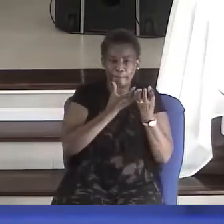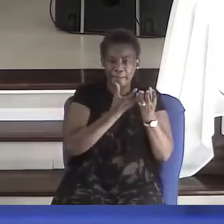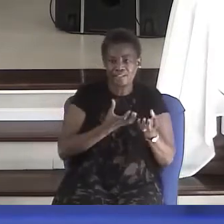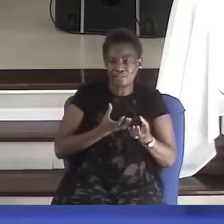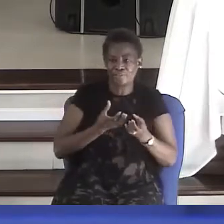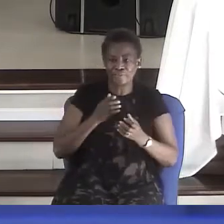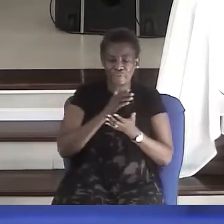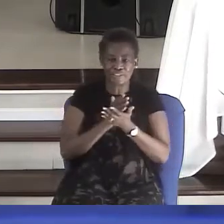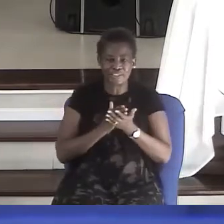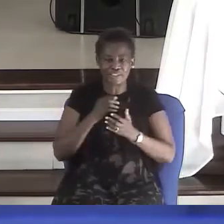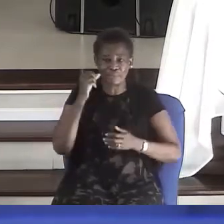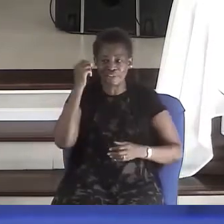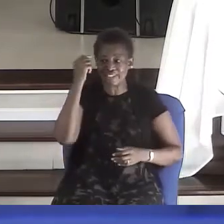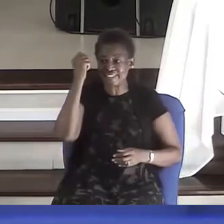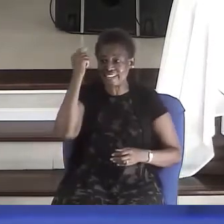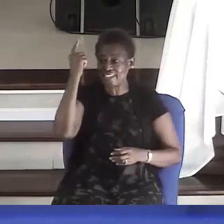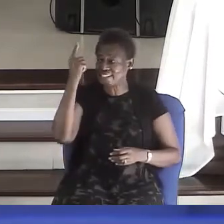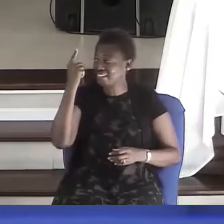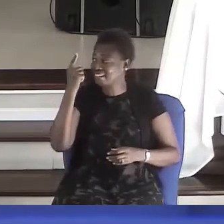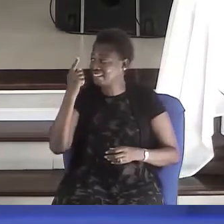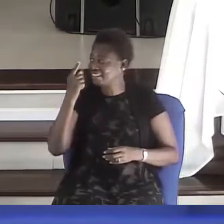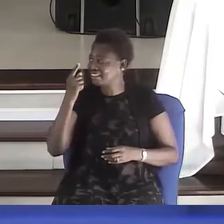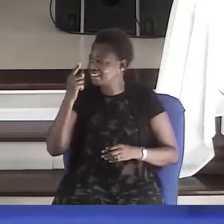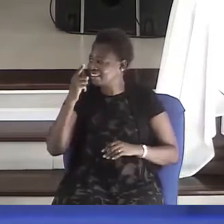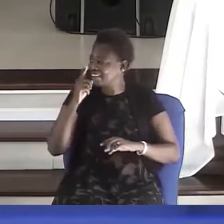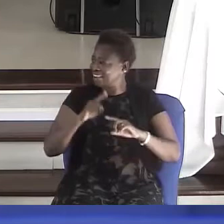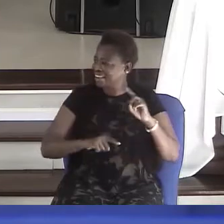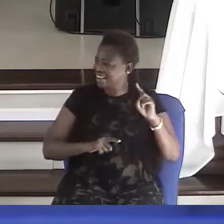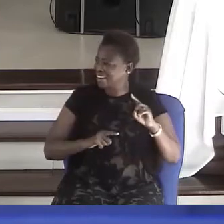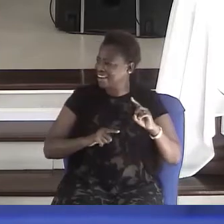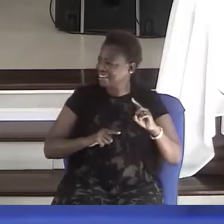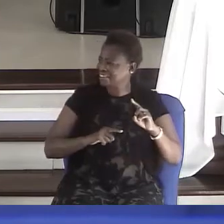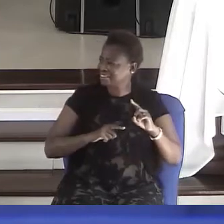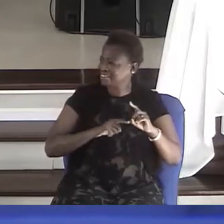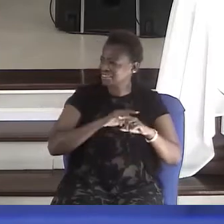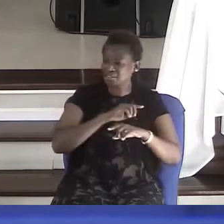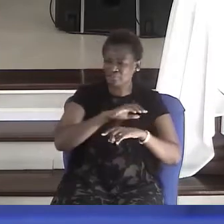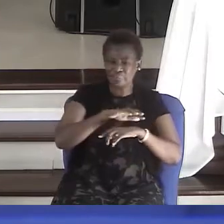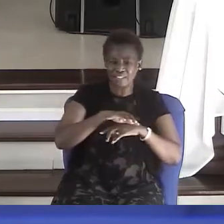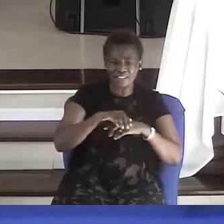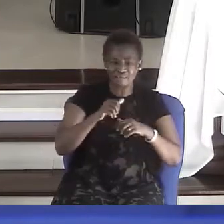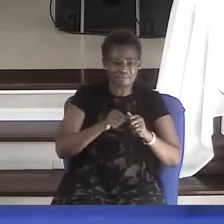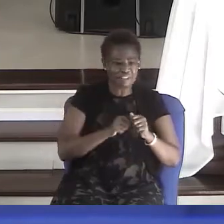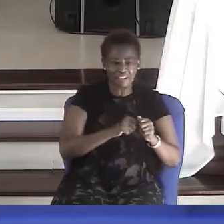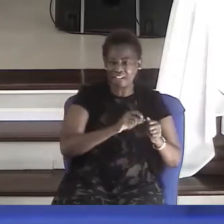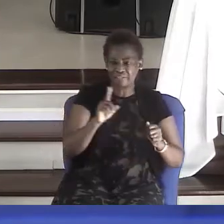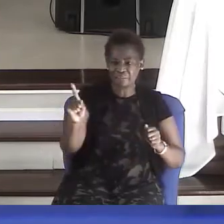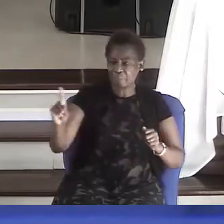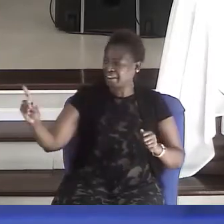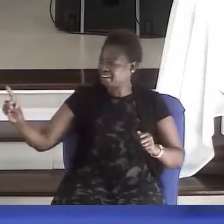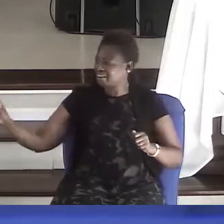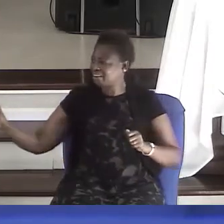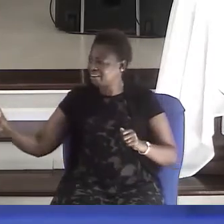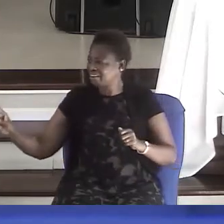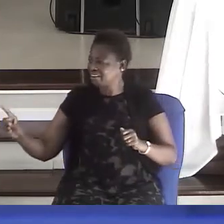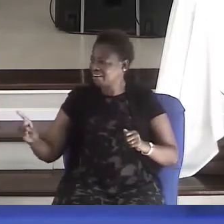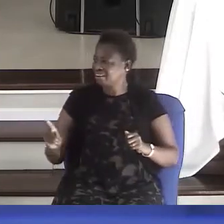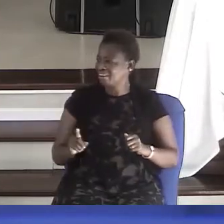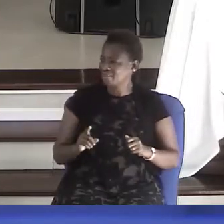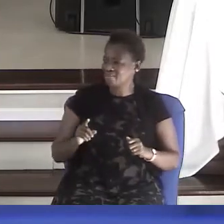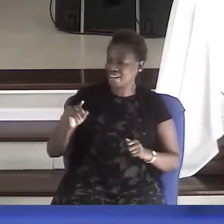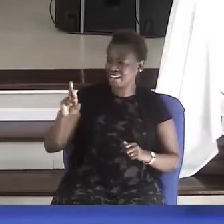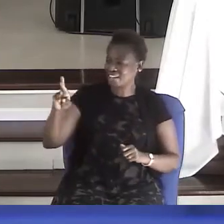Brother Riley, it's so nice to see you. So nice to see Riley. It's been a long time too. And